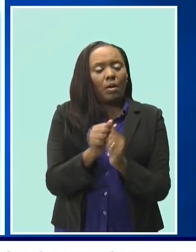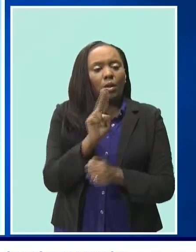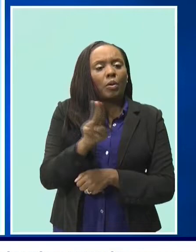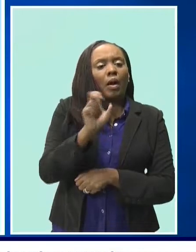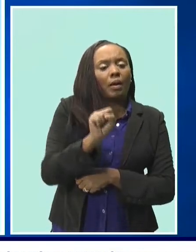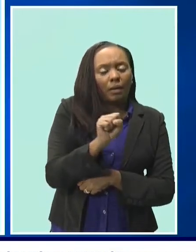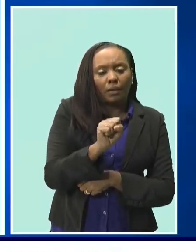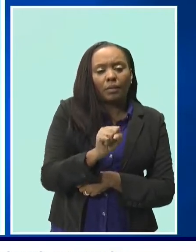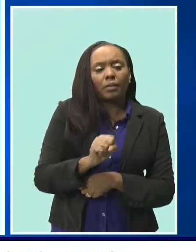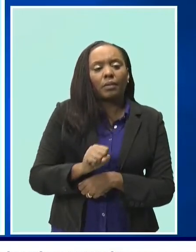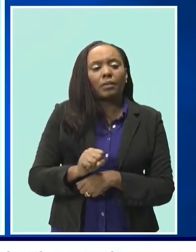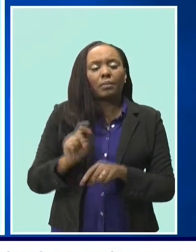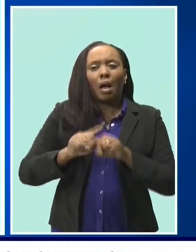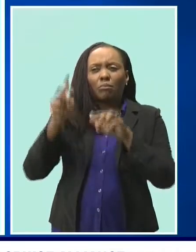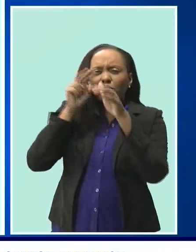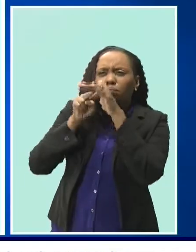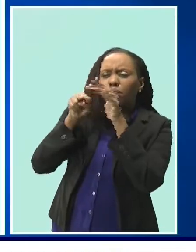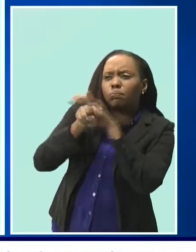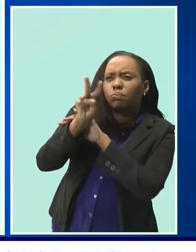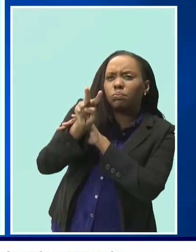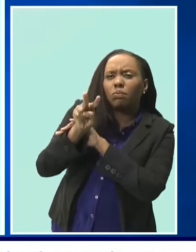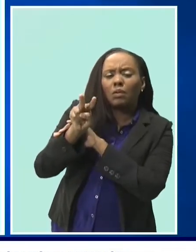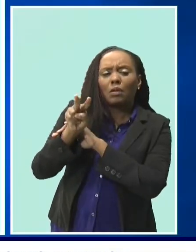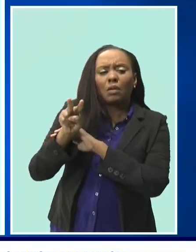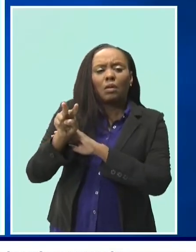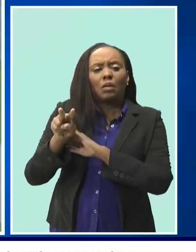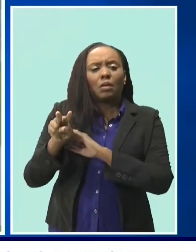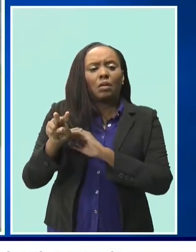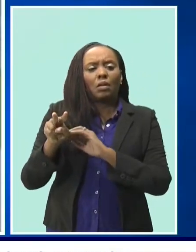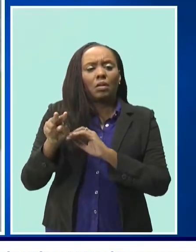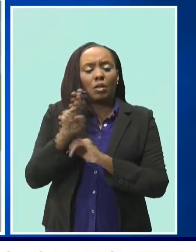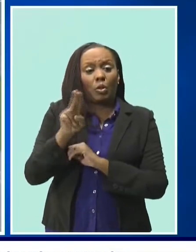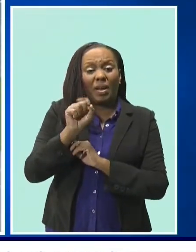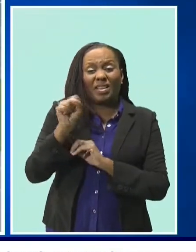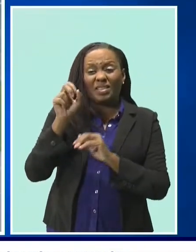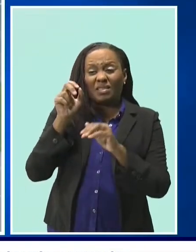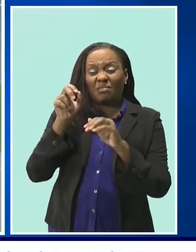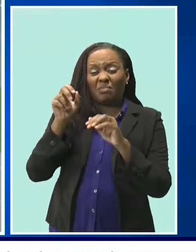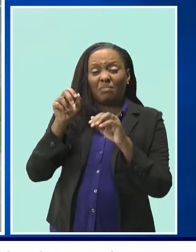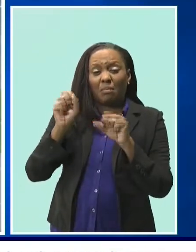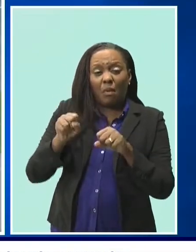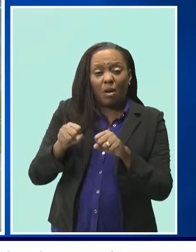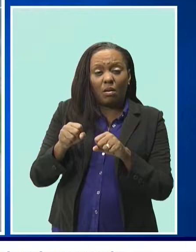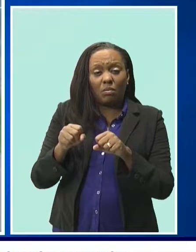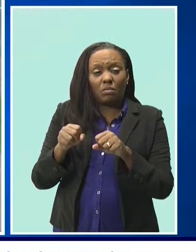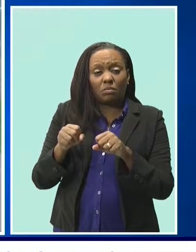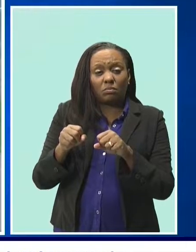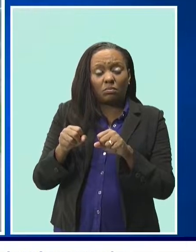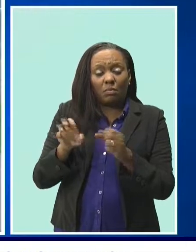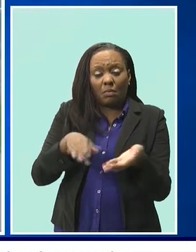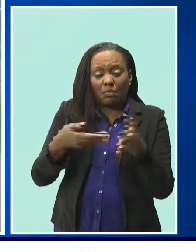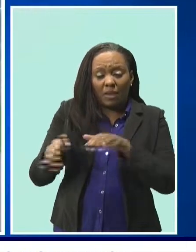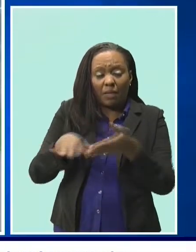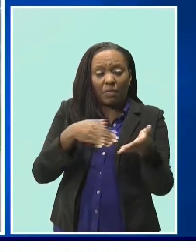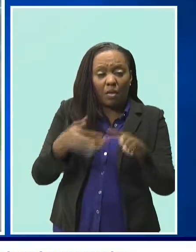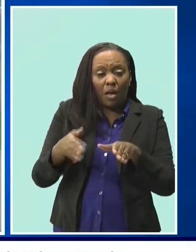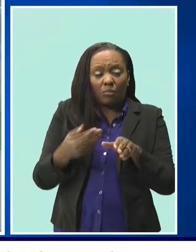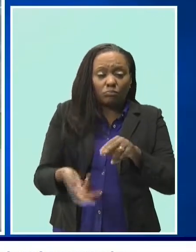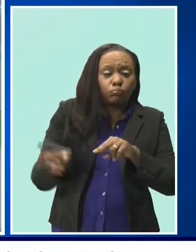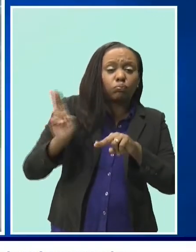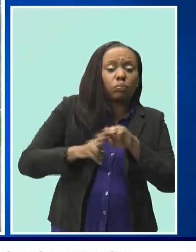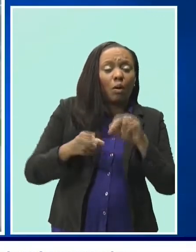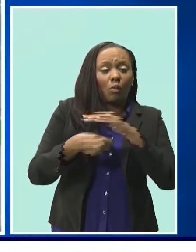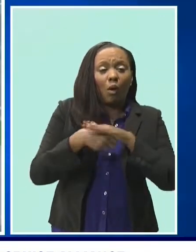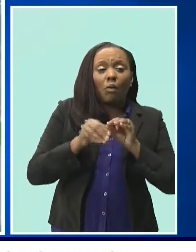U.S., the prediction that the country's death toll could rise next month is cause for concern. He believes there's likely to be no recovery